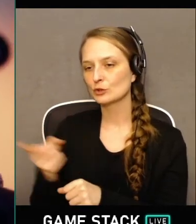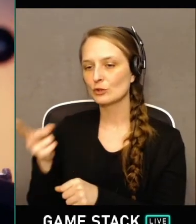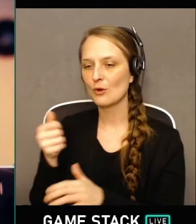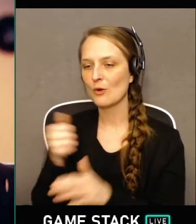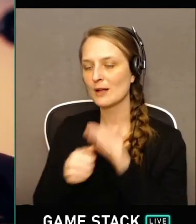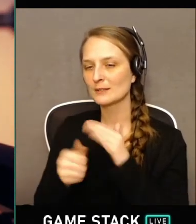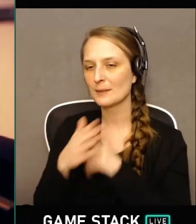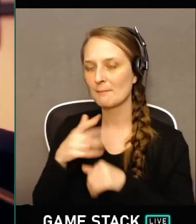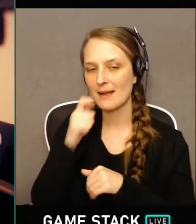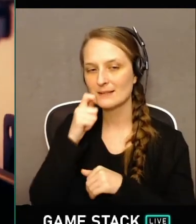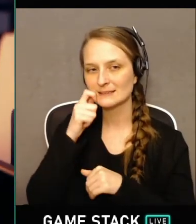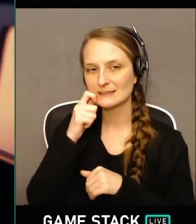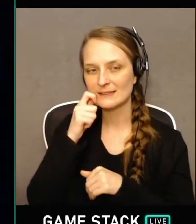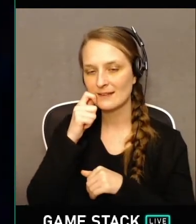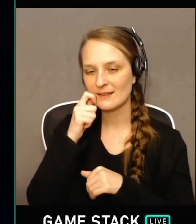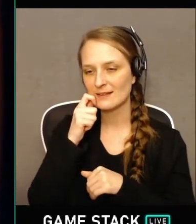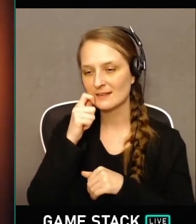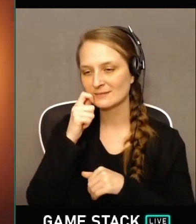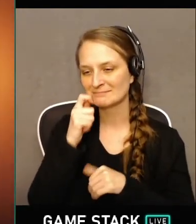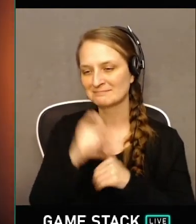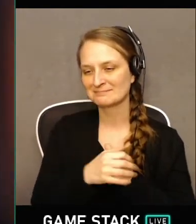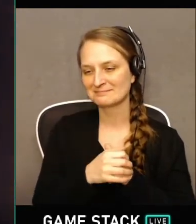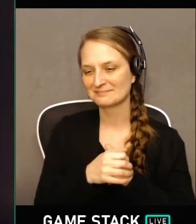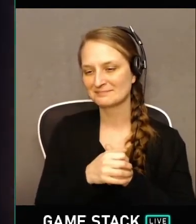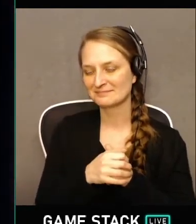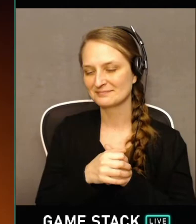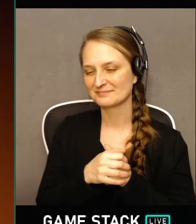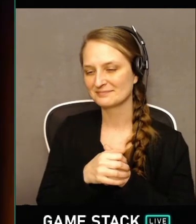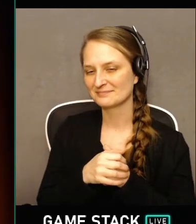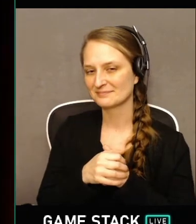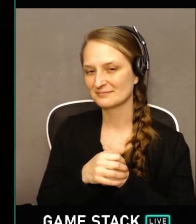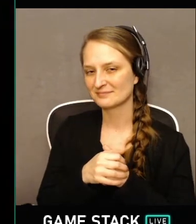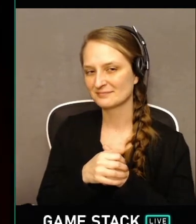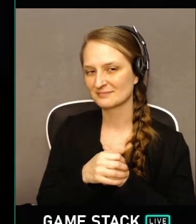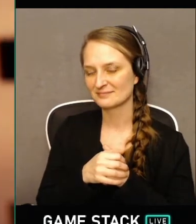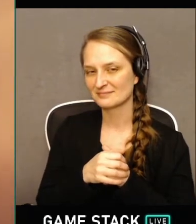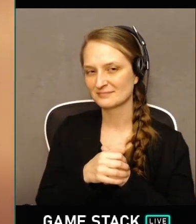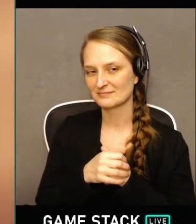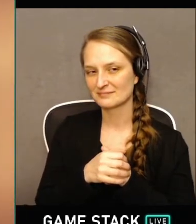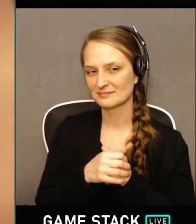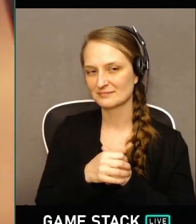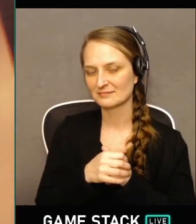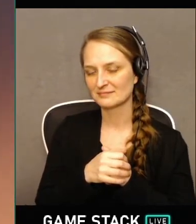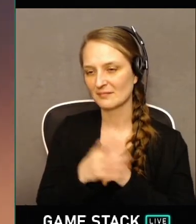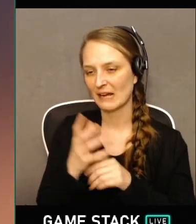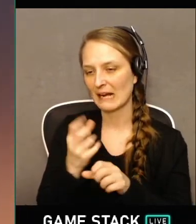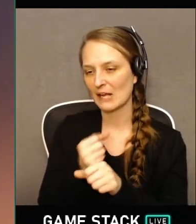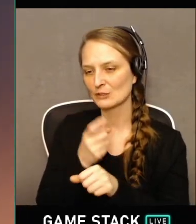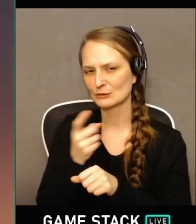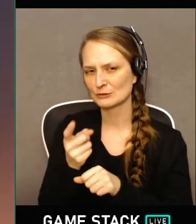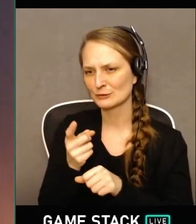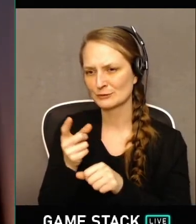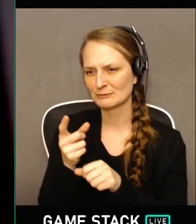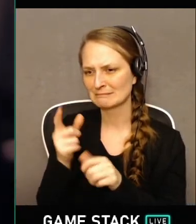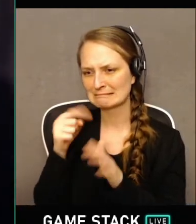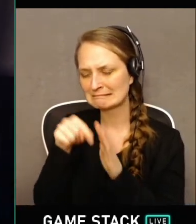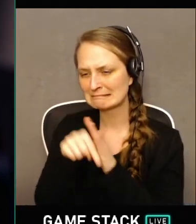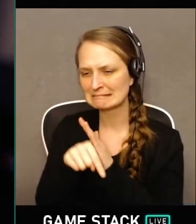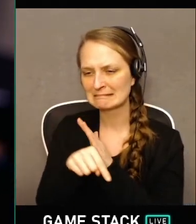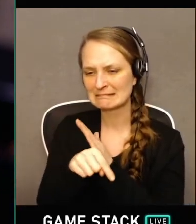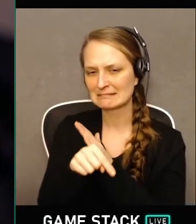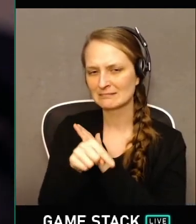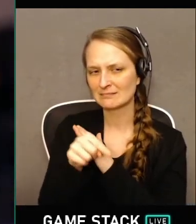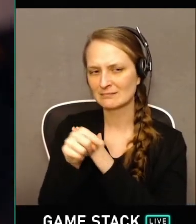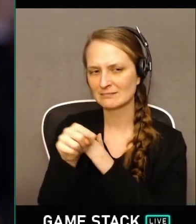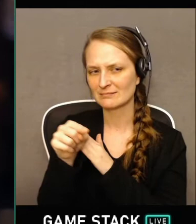I've got you deep in the heart of me. So deep